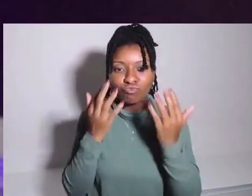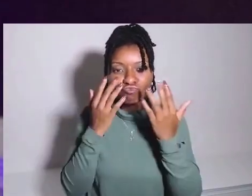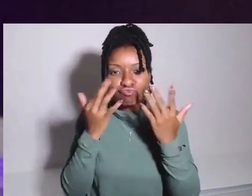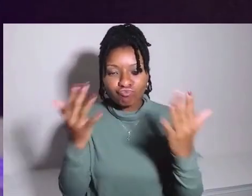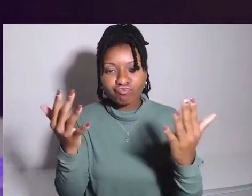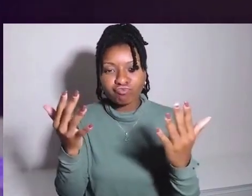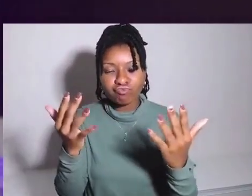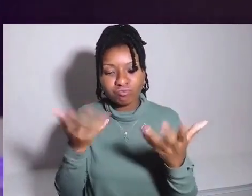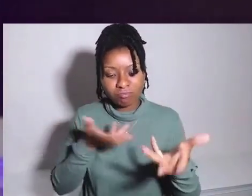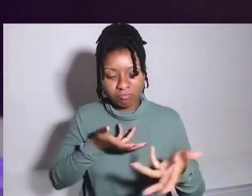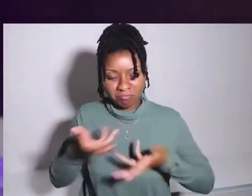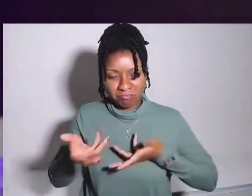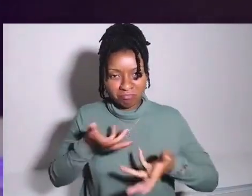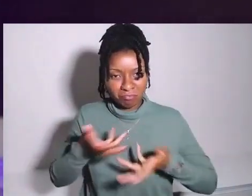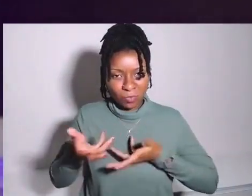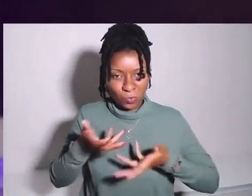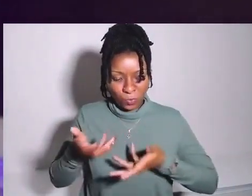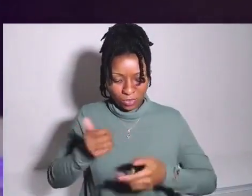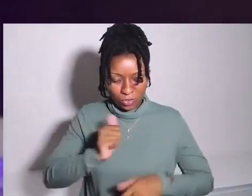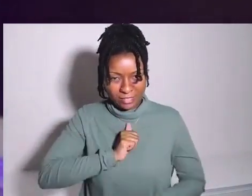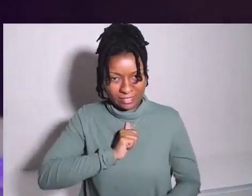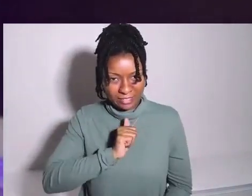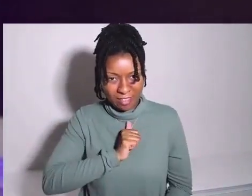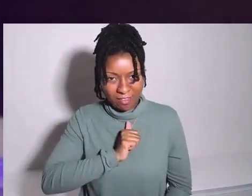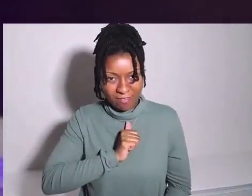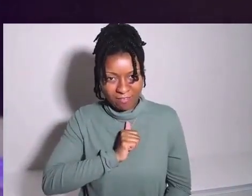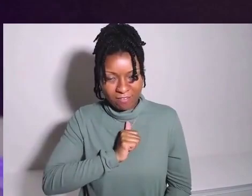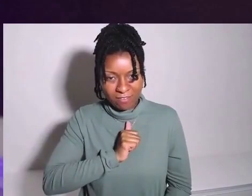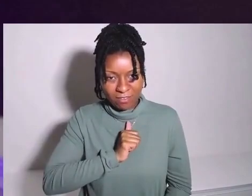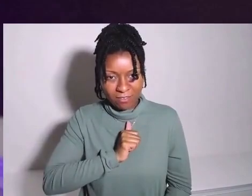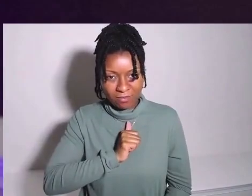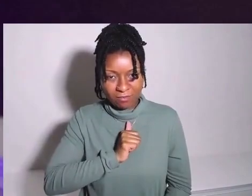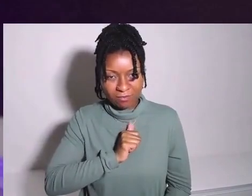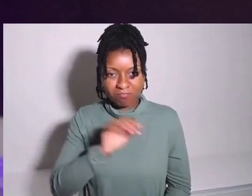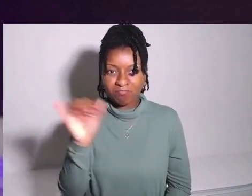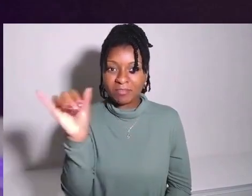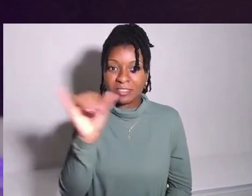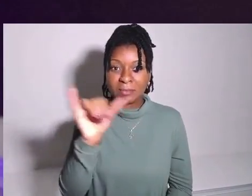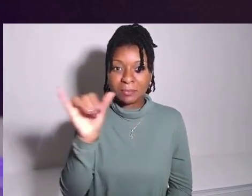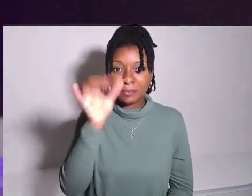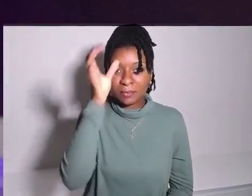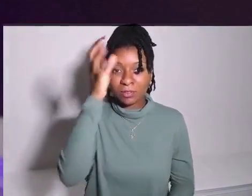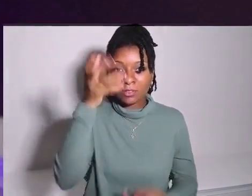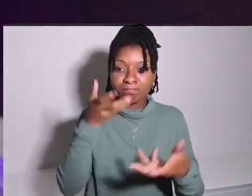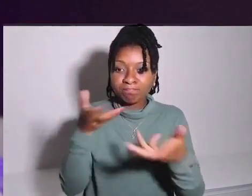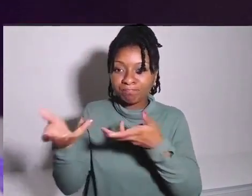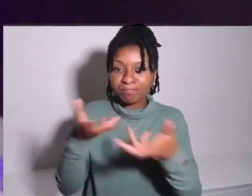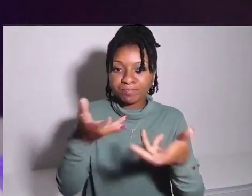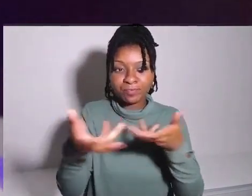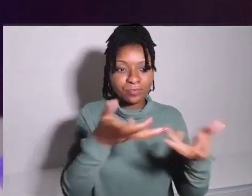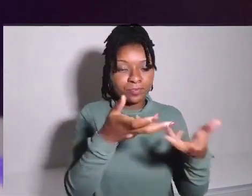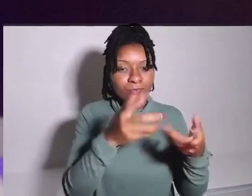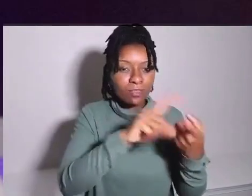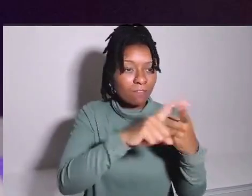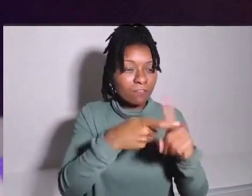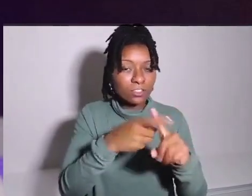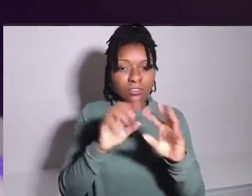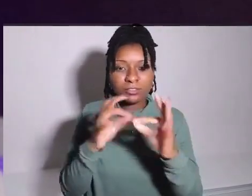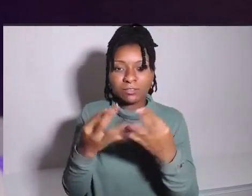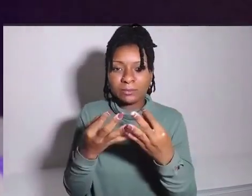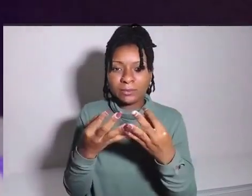as you are with those beings that you love. So noticing how the